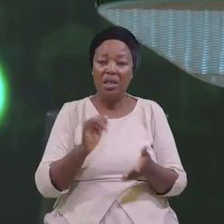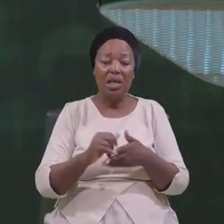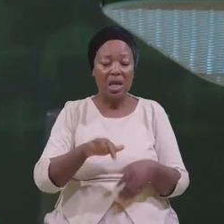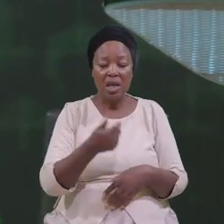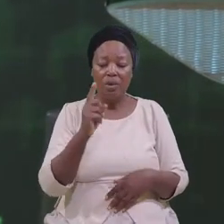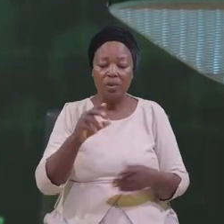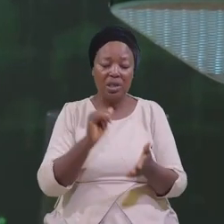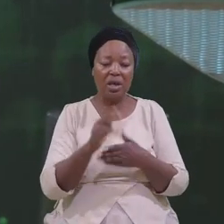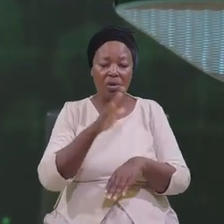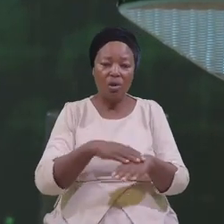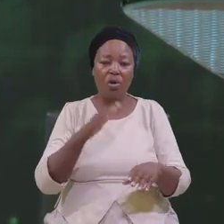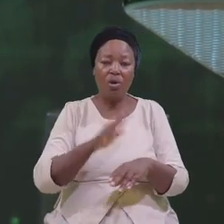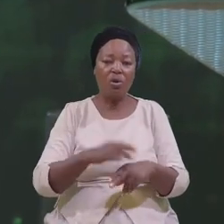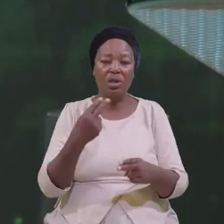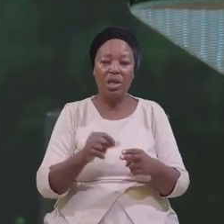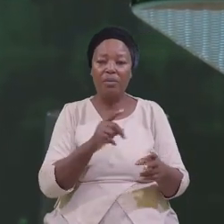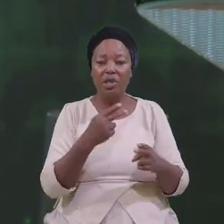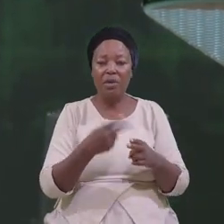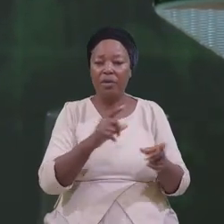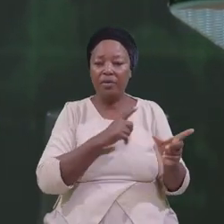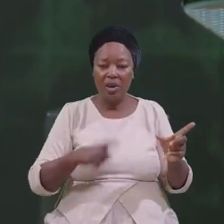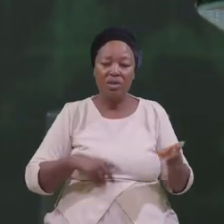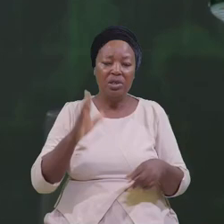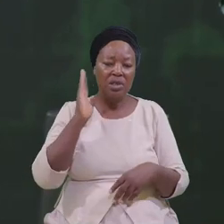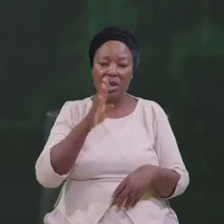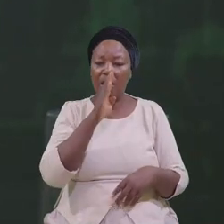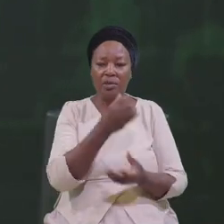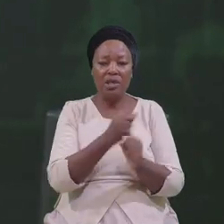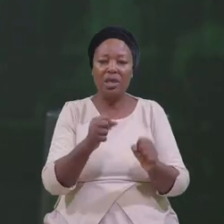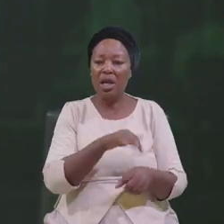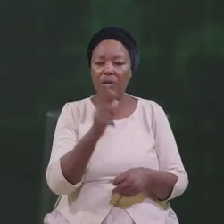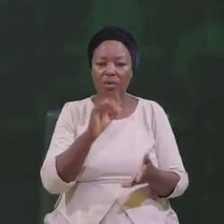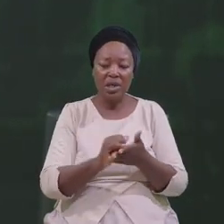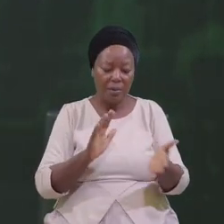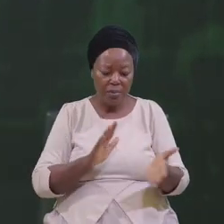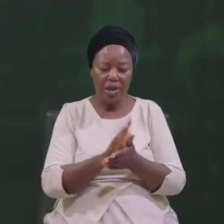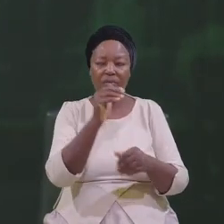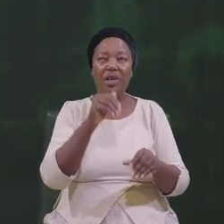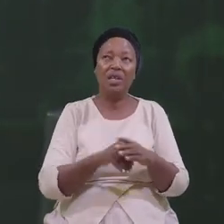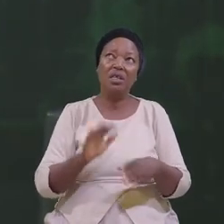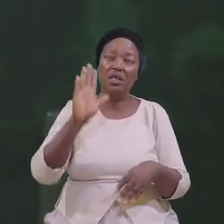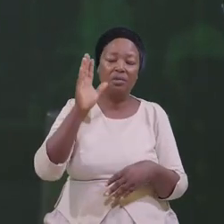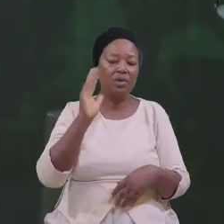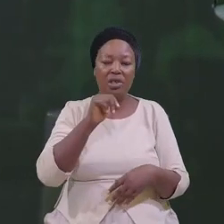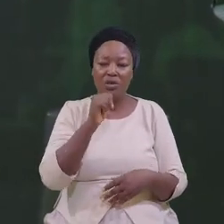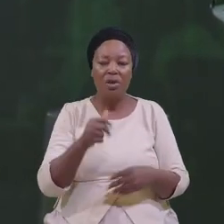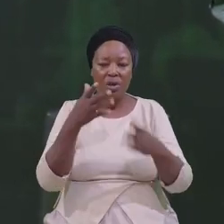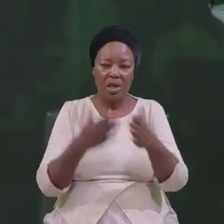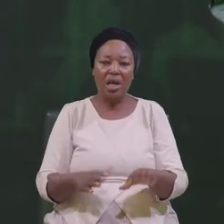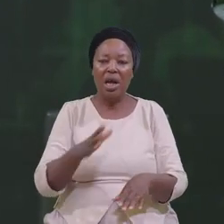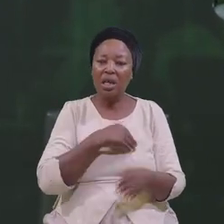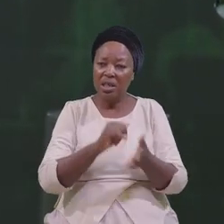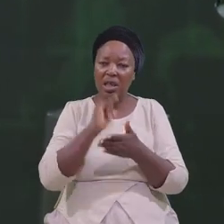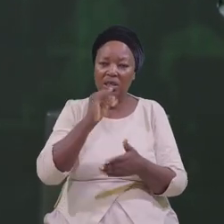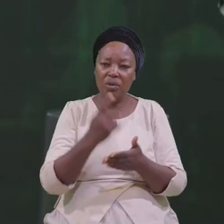shall call on the name of the Lord shall be saved. Whosoever believeth in him will not perish. And that's what we